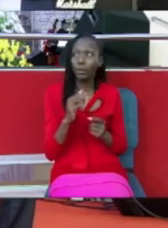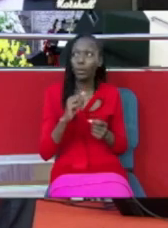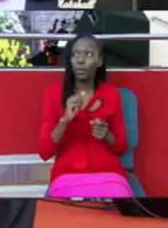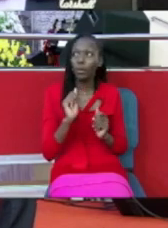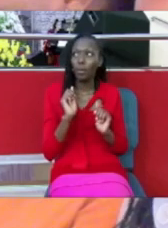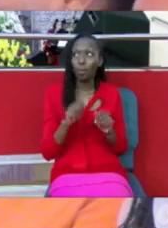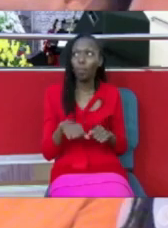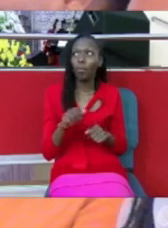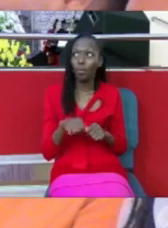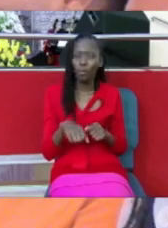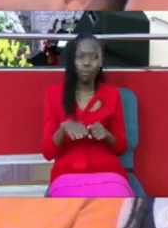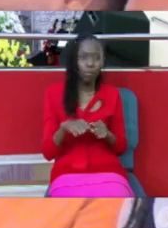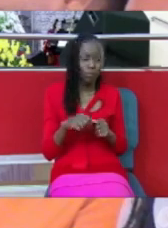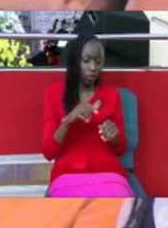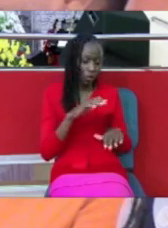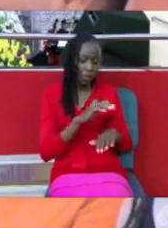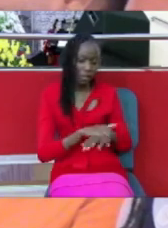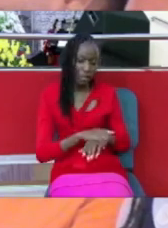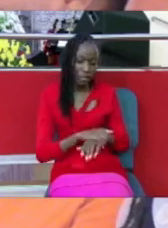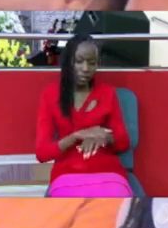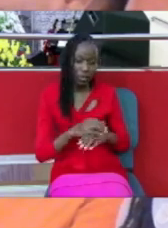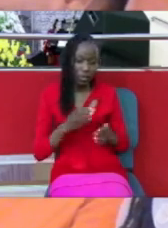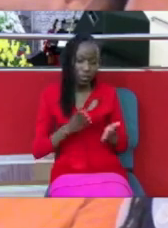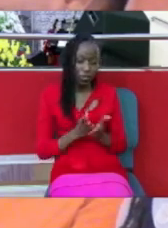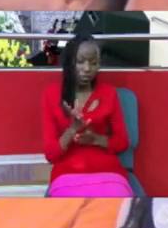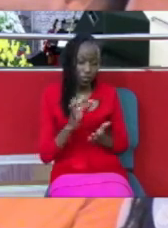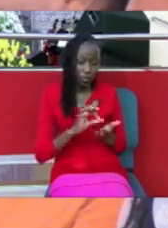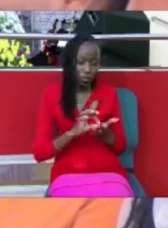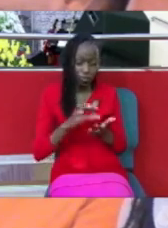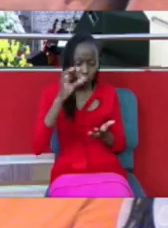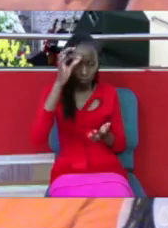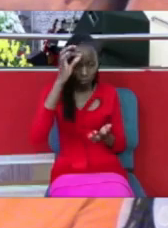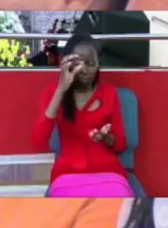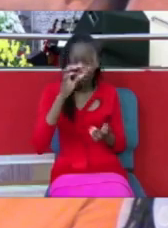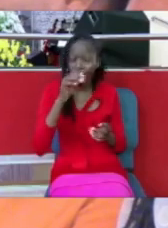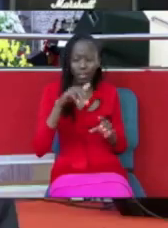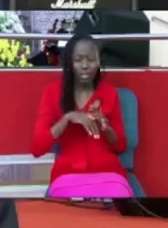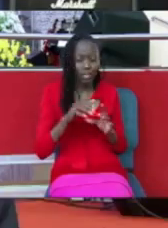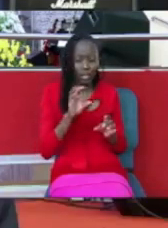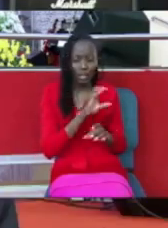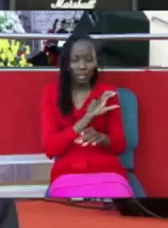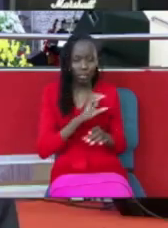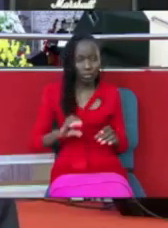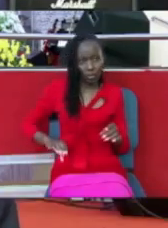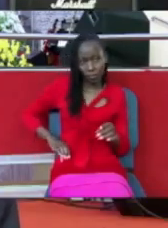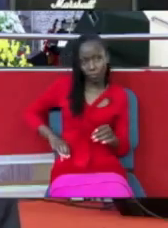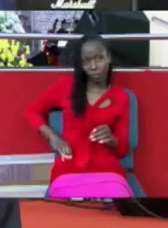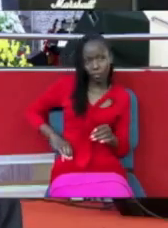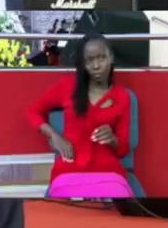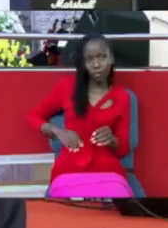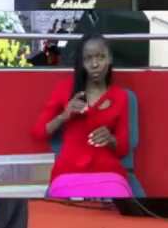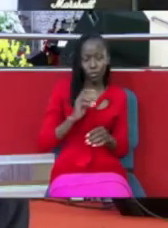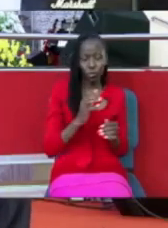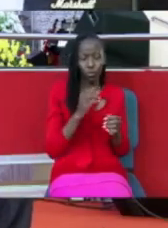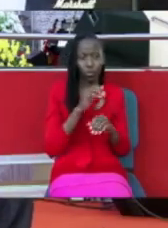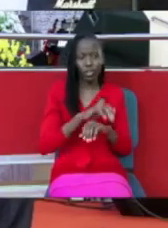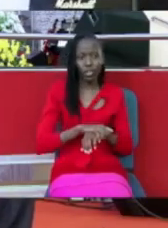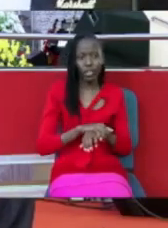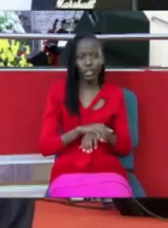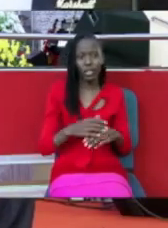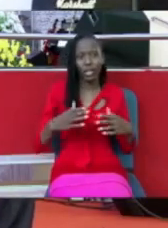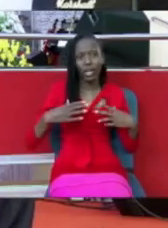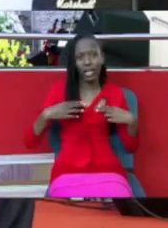utaweza kutambua, through faith in Christ, kupitia kwa imani ndani ya Kristo, you'll be able to find the healing, utapata